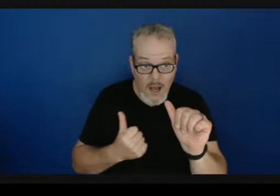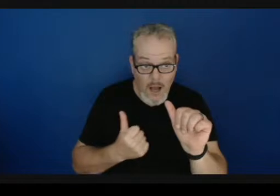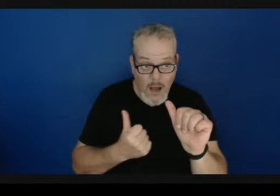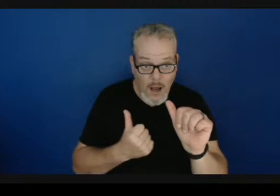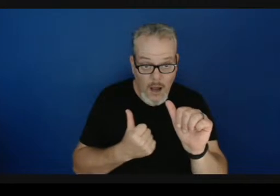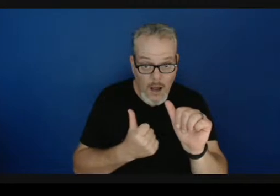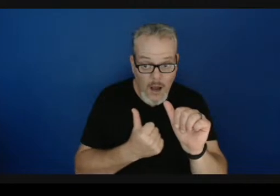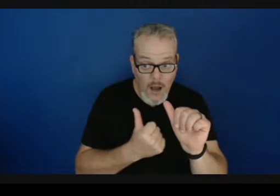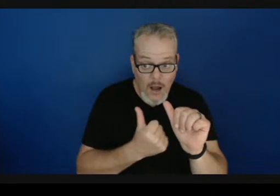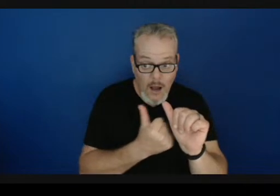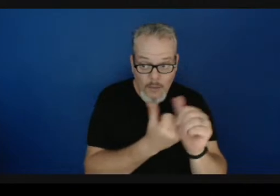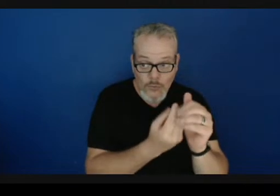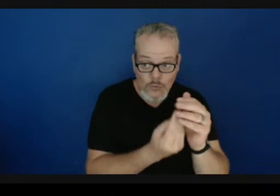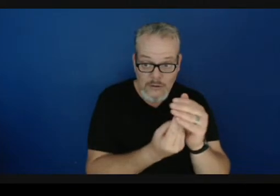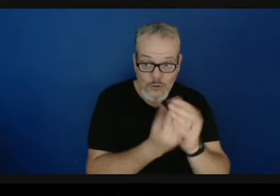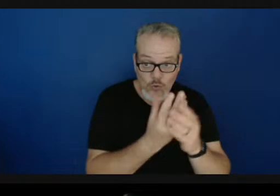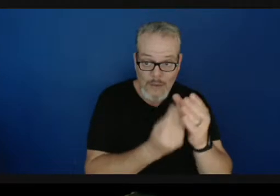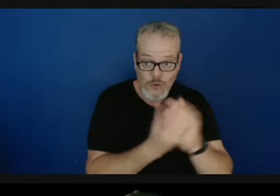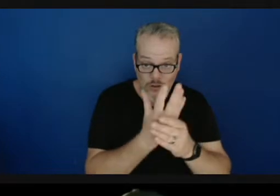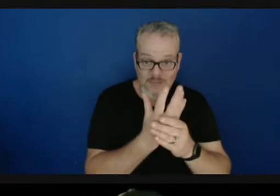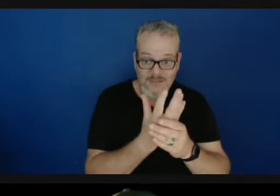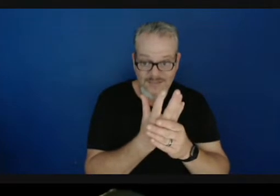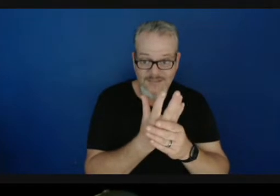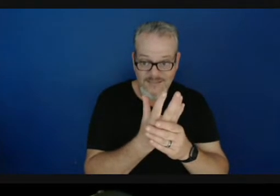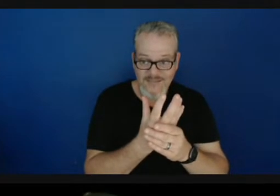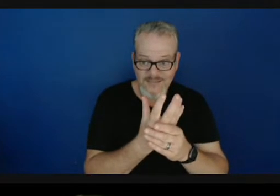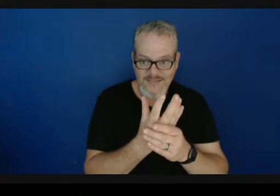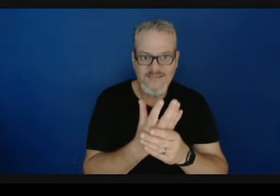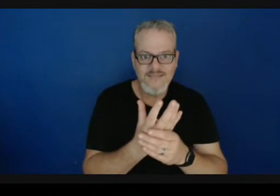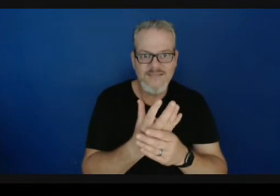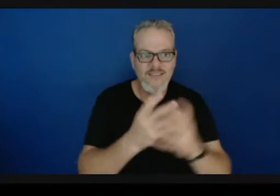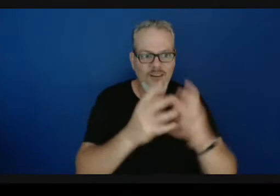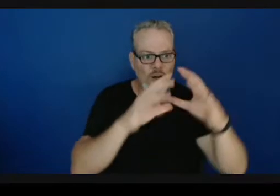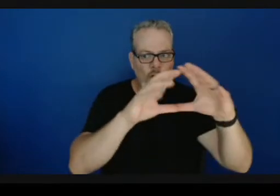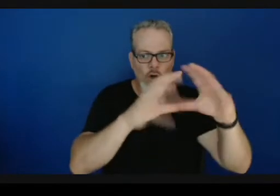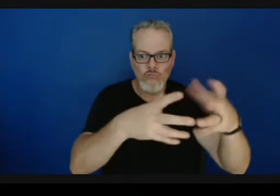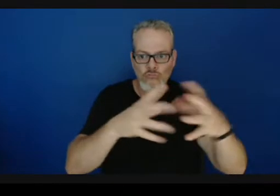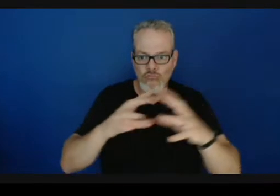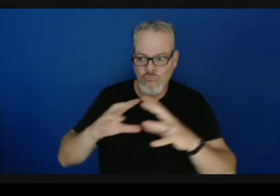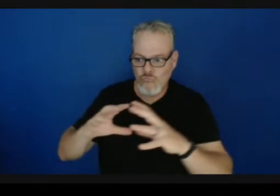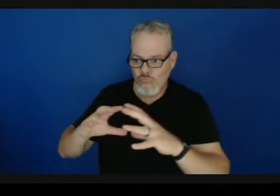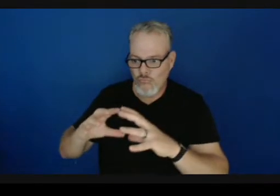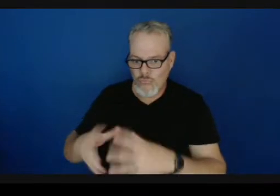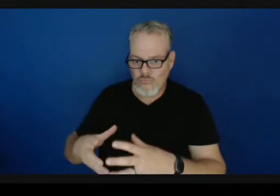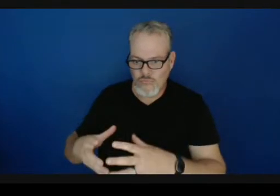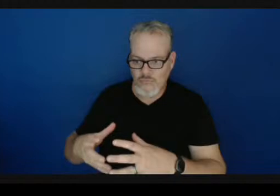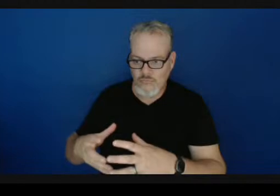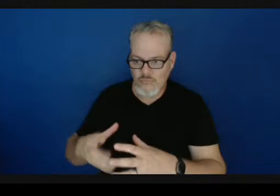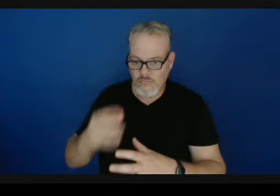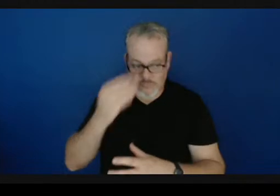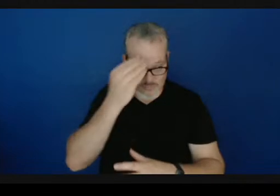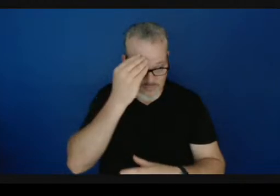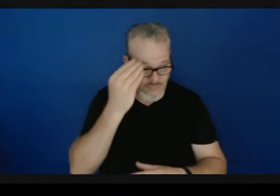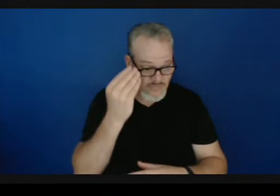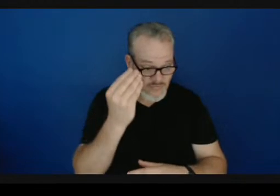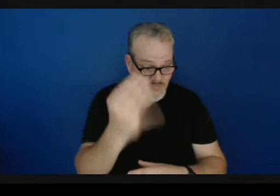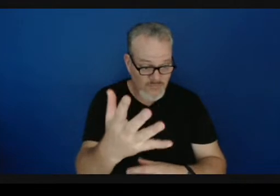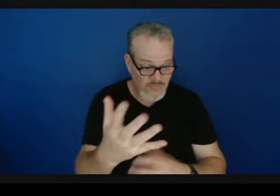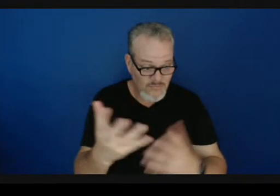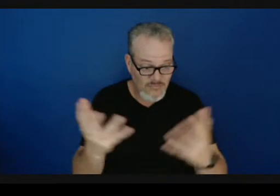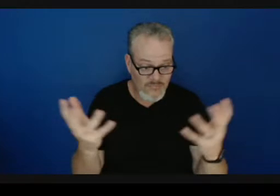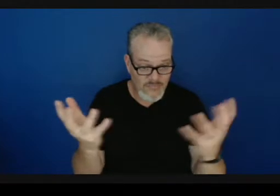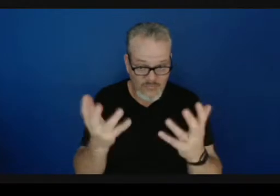through. So that's the little bit of that cluster. And what I wanted to point out is there have been some